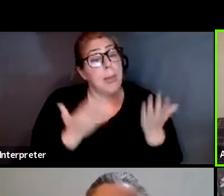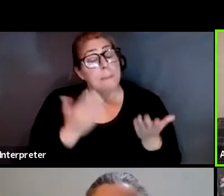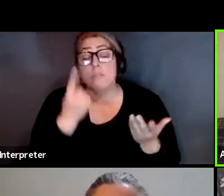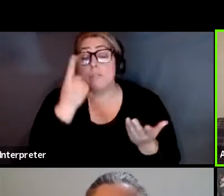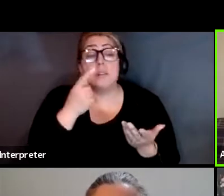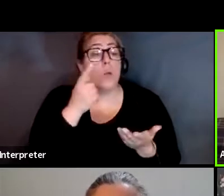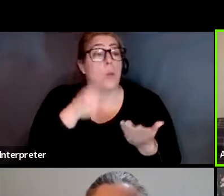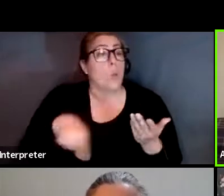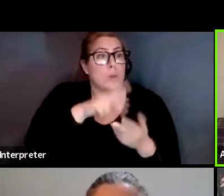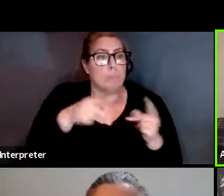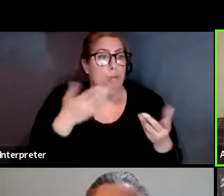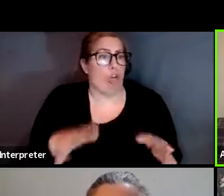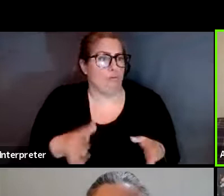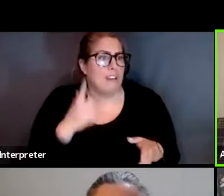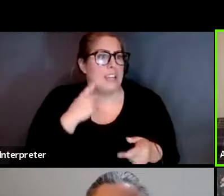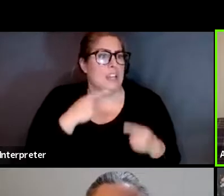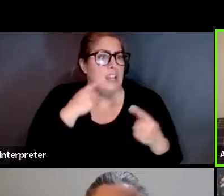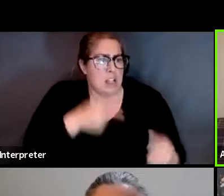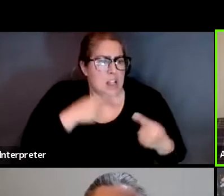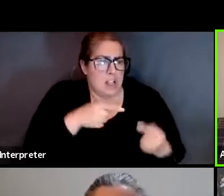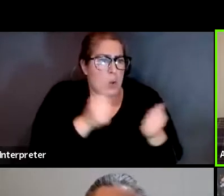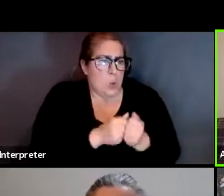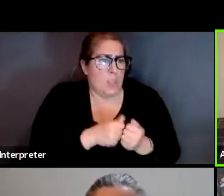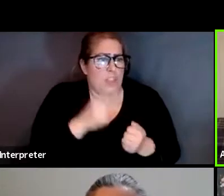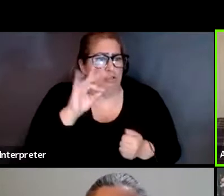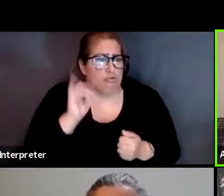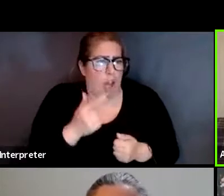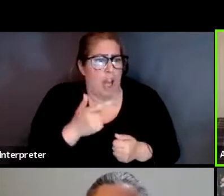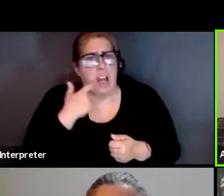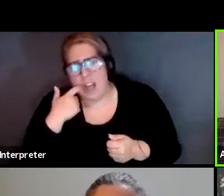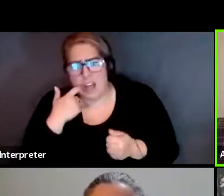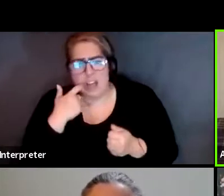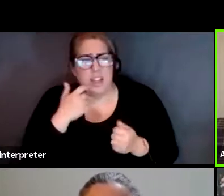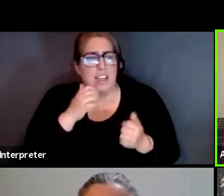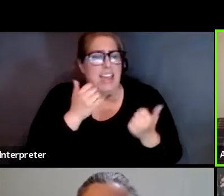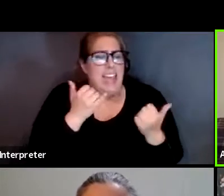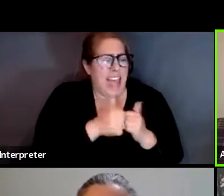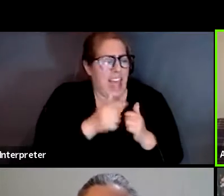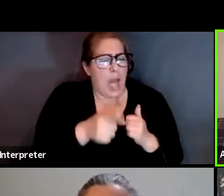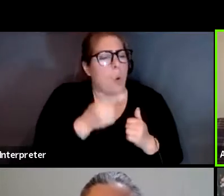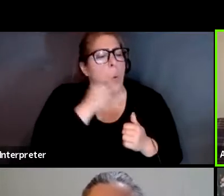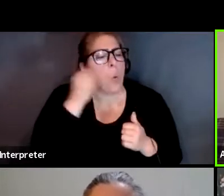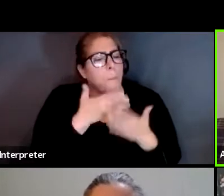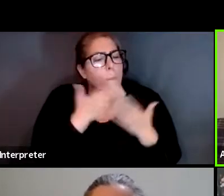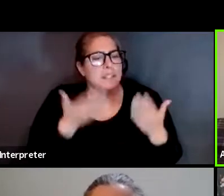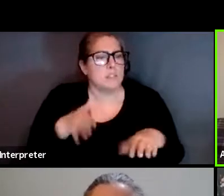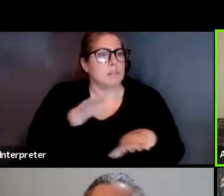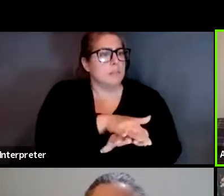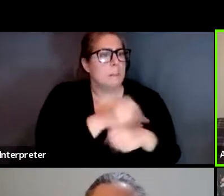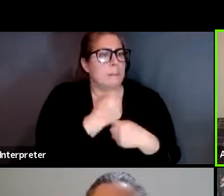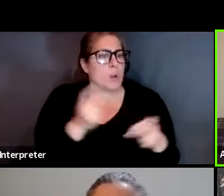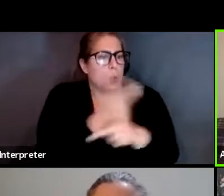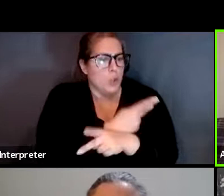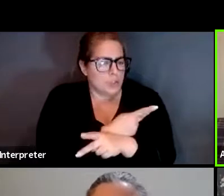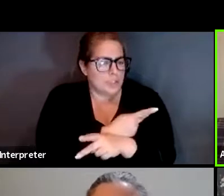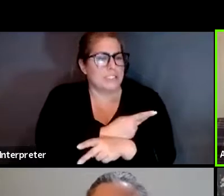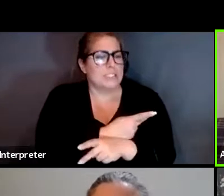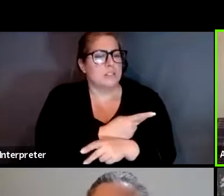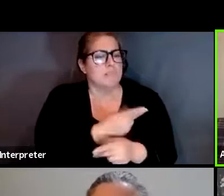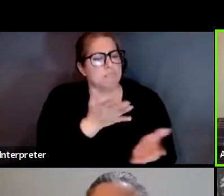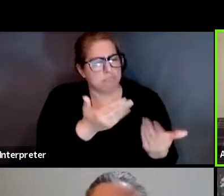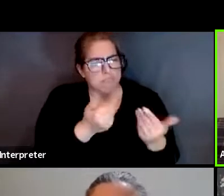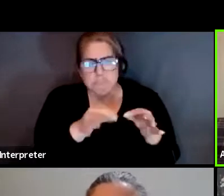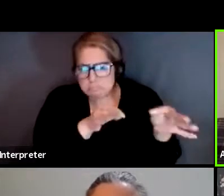substance abuse issues or psychological problems and end up creating a need for even more supportive housing. So